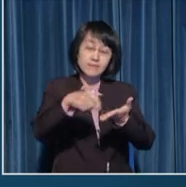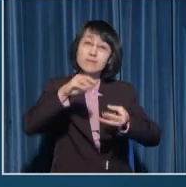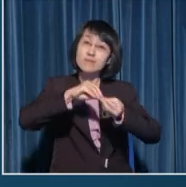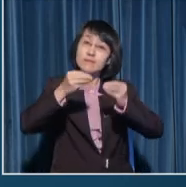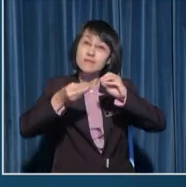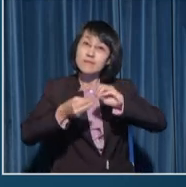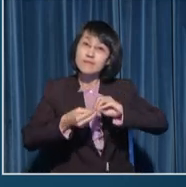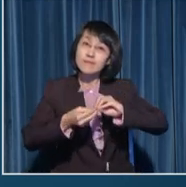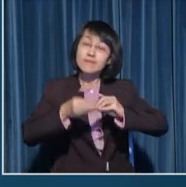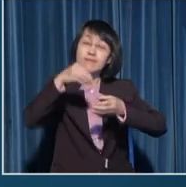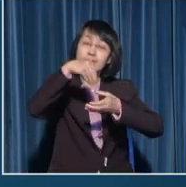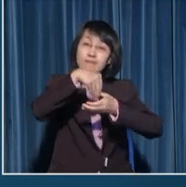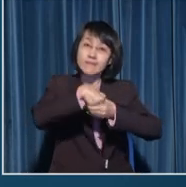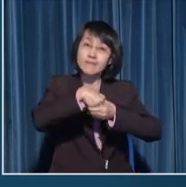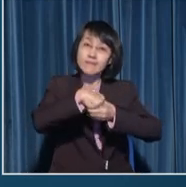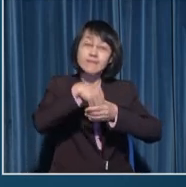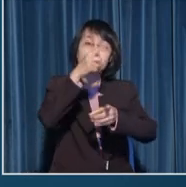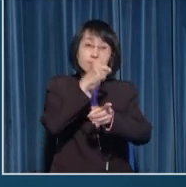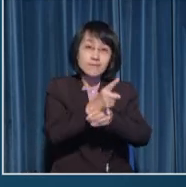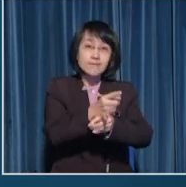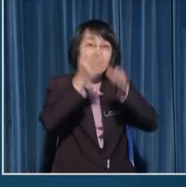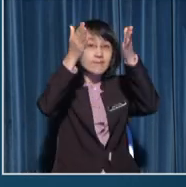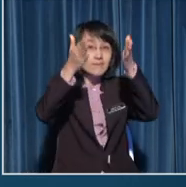in the respective column.